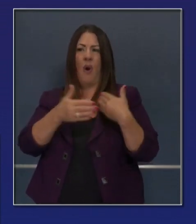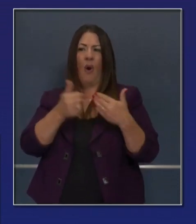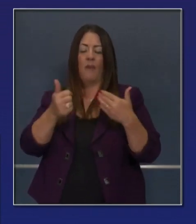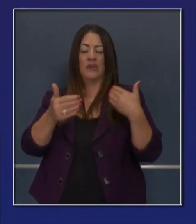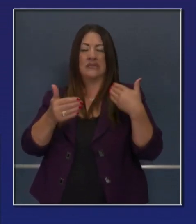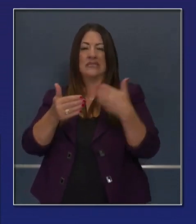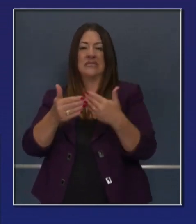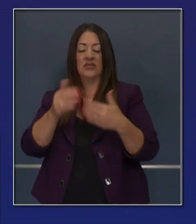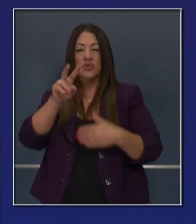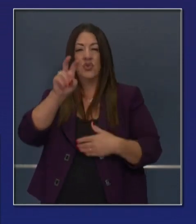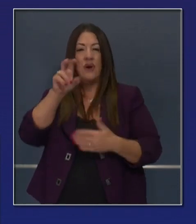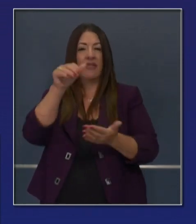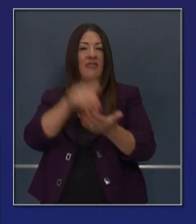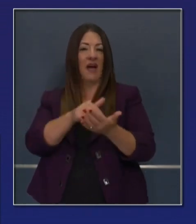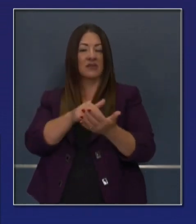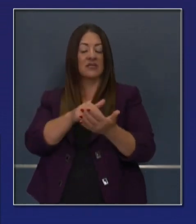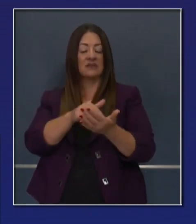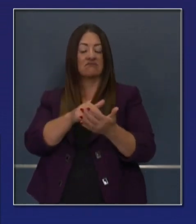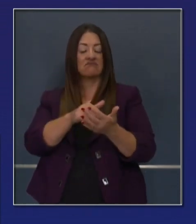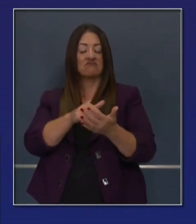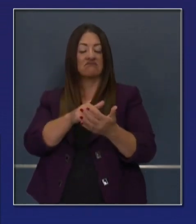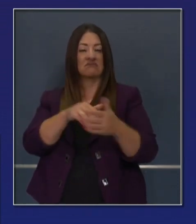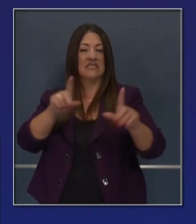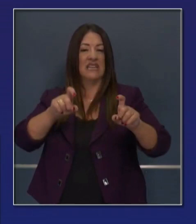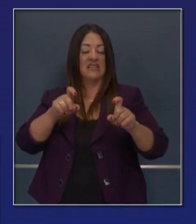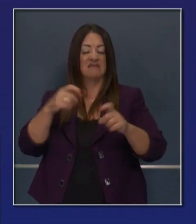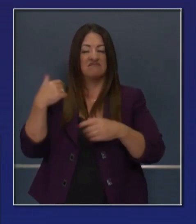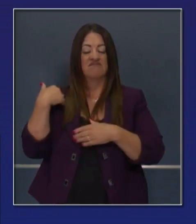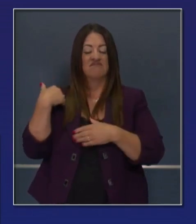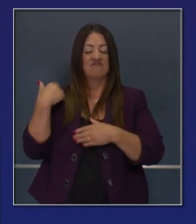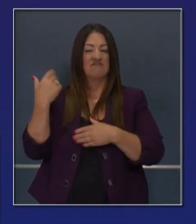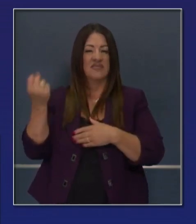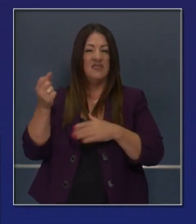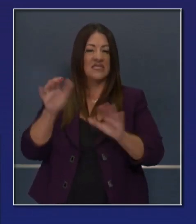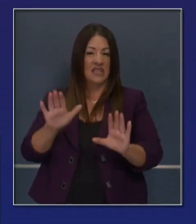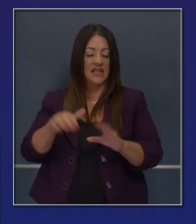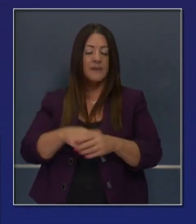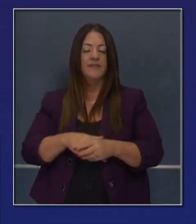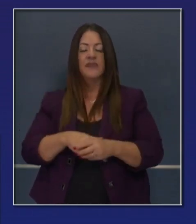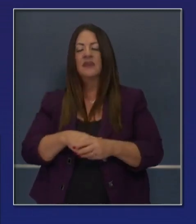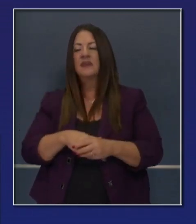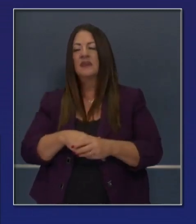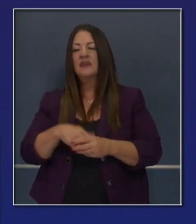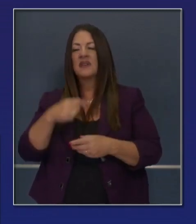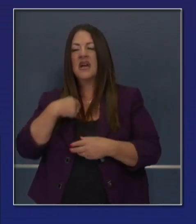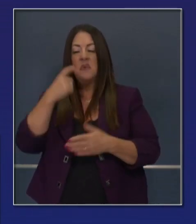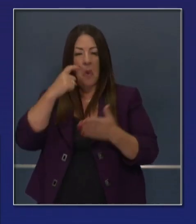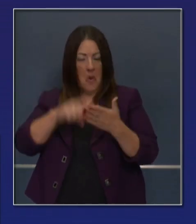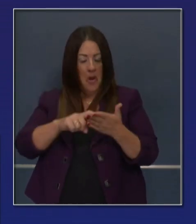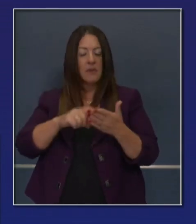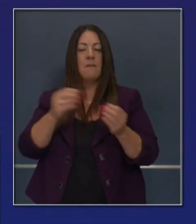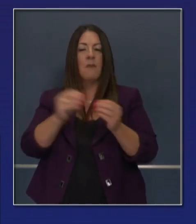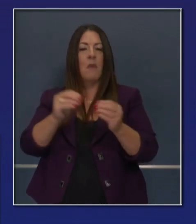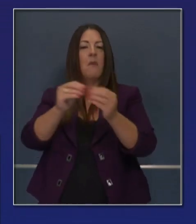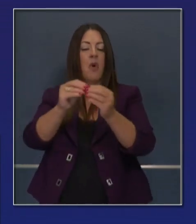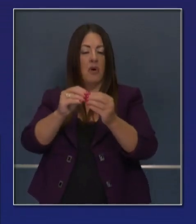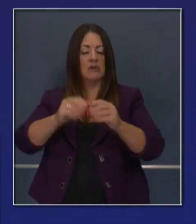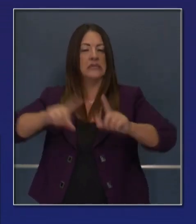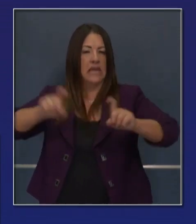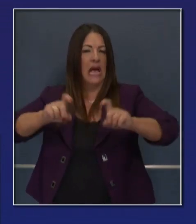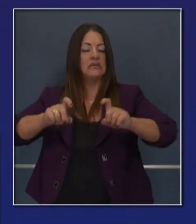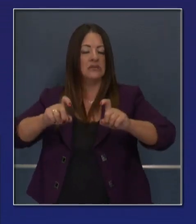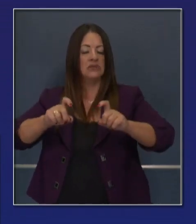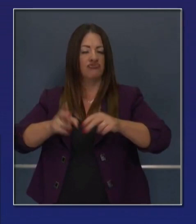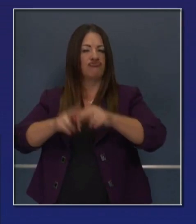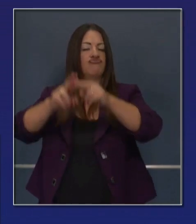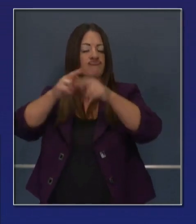tests over the weekend, over a 24-hour period. So we're starting to see those test numbers go up. We'll be announcing later this